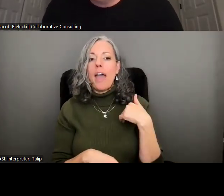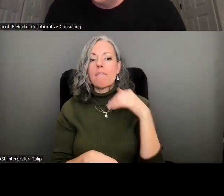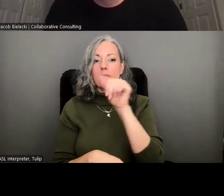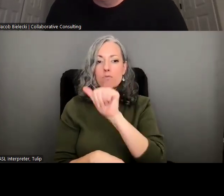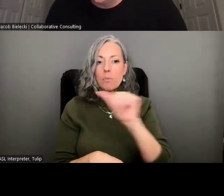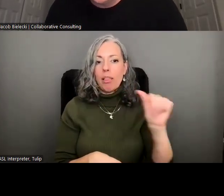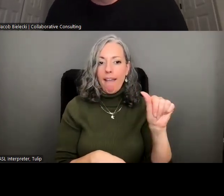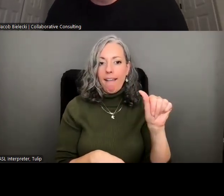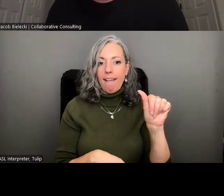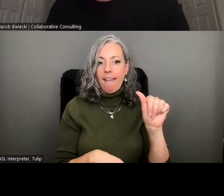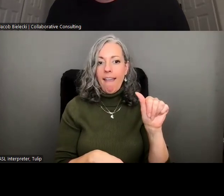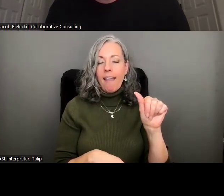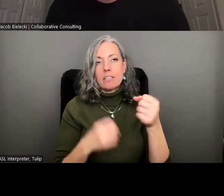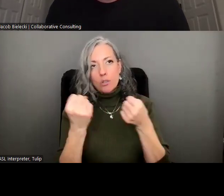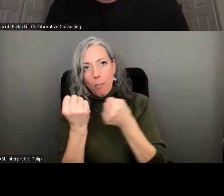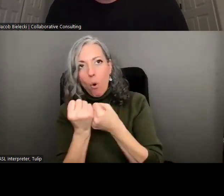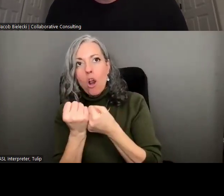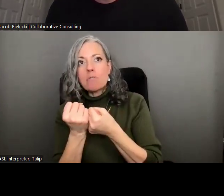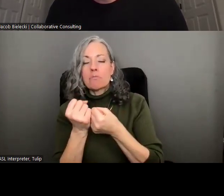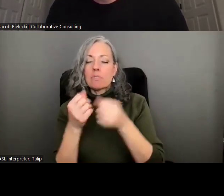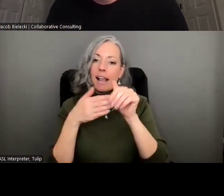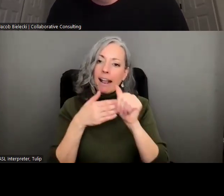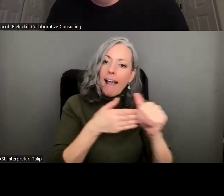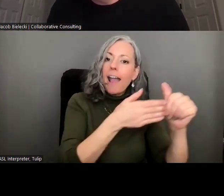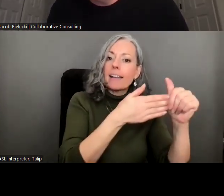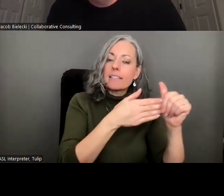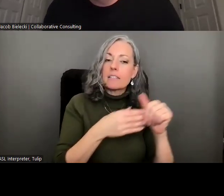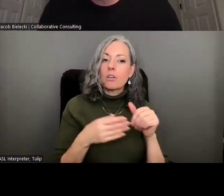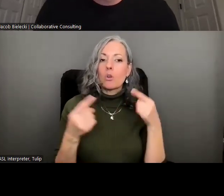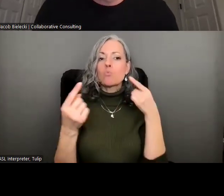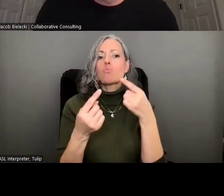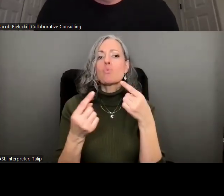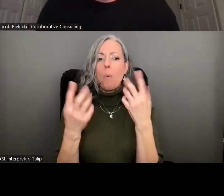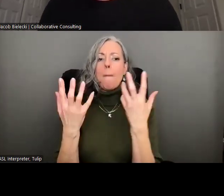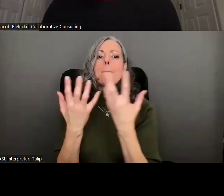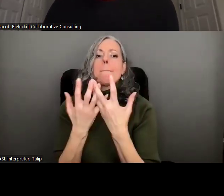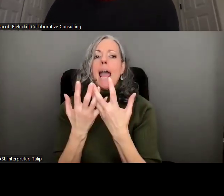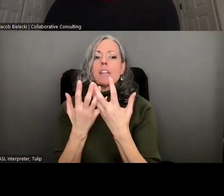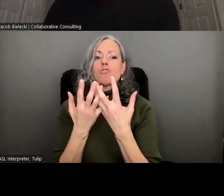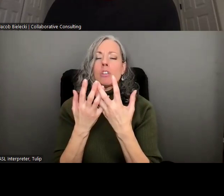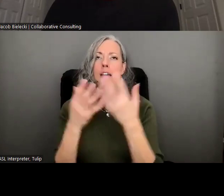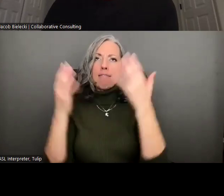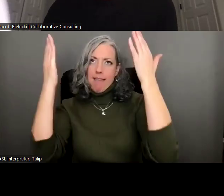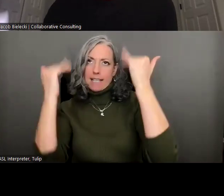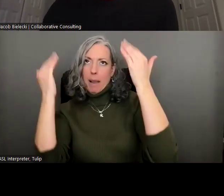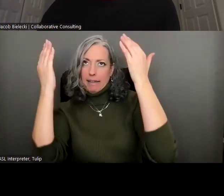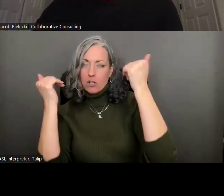the adequate sort of support and guidance to meet performance expectations.